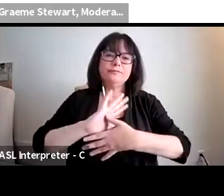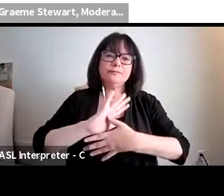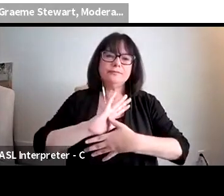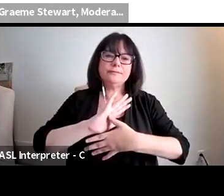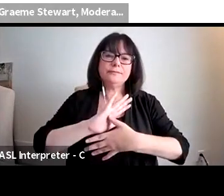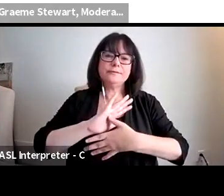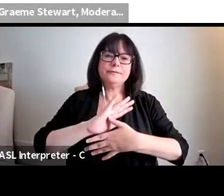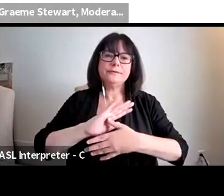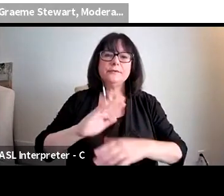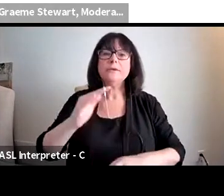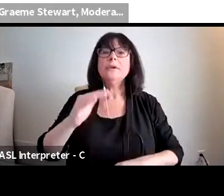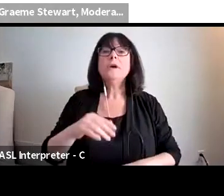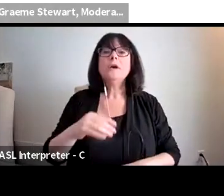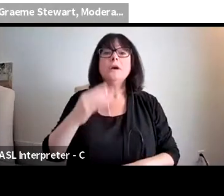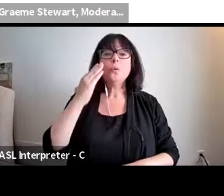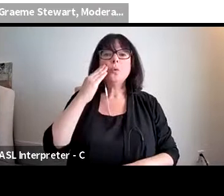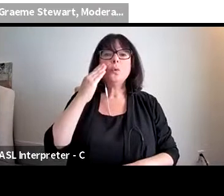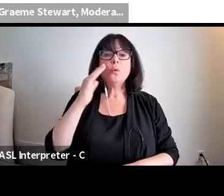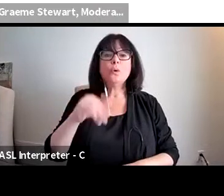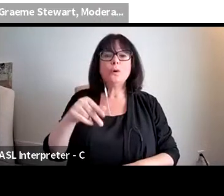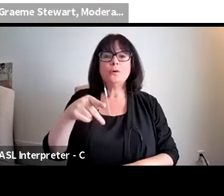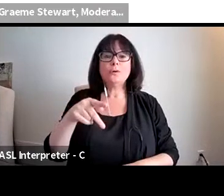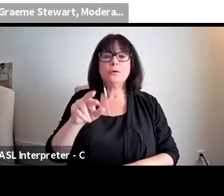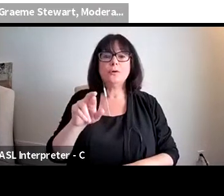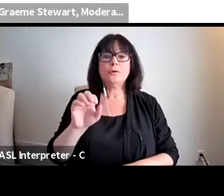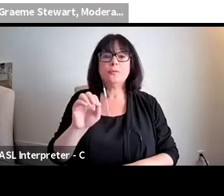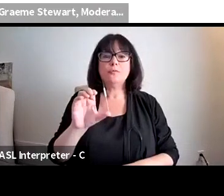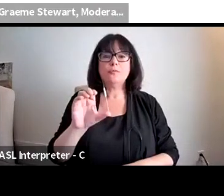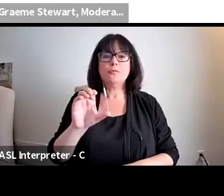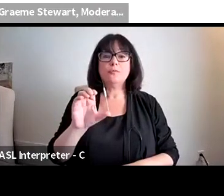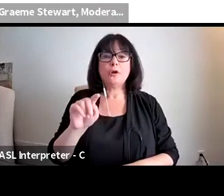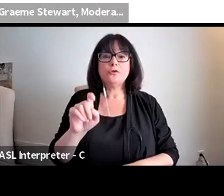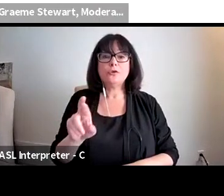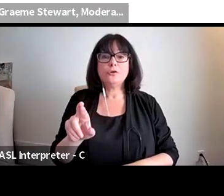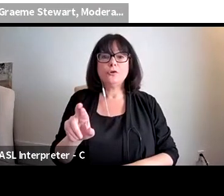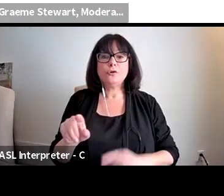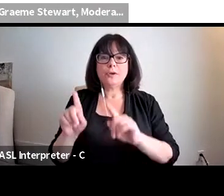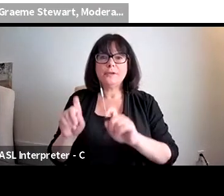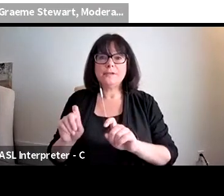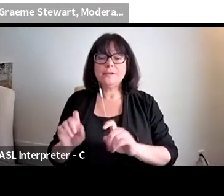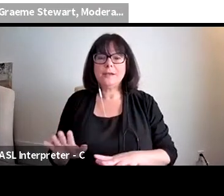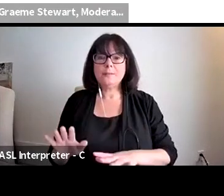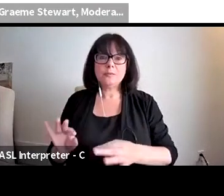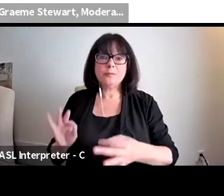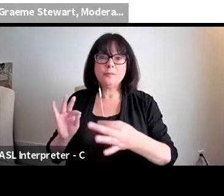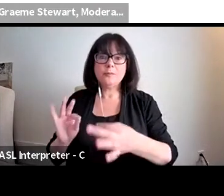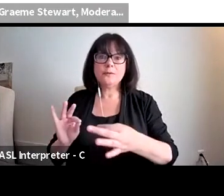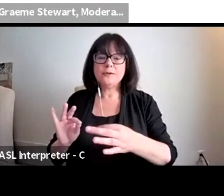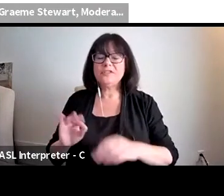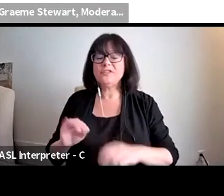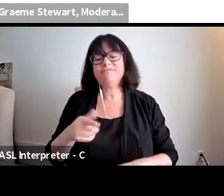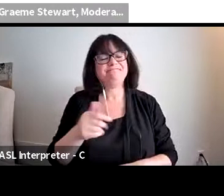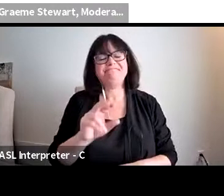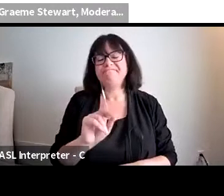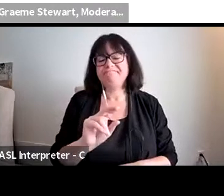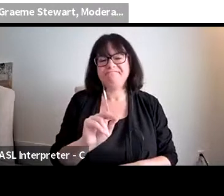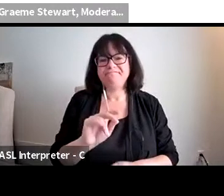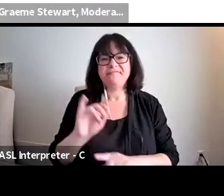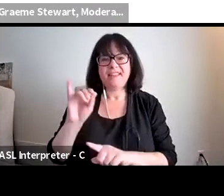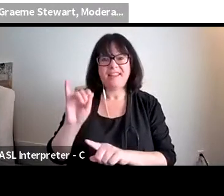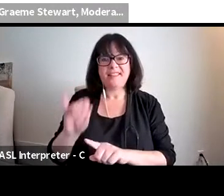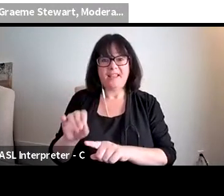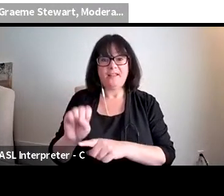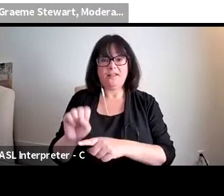exams are not the perfect solution. For one thing, there's lots of problems with that software, but also it doesn't